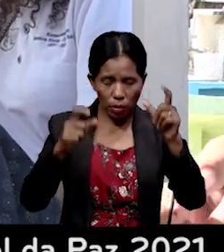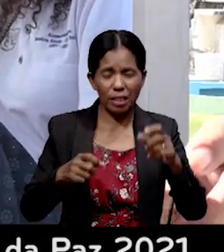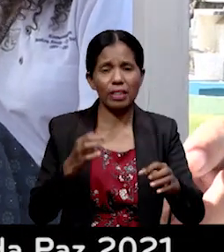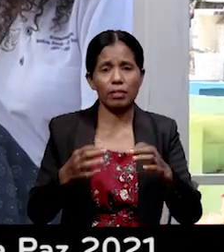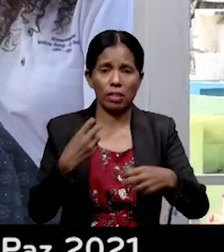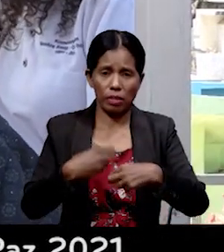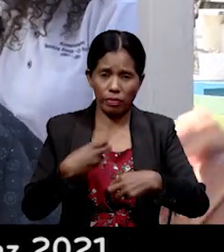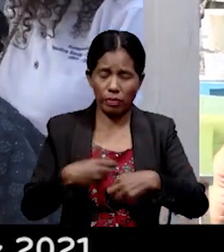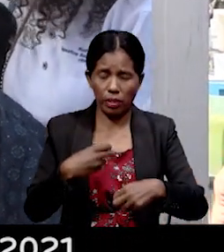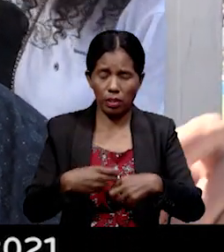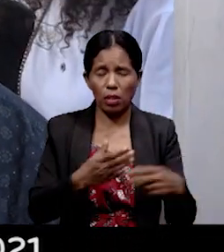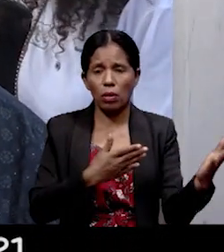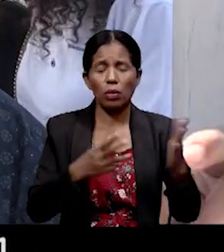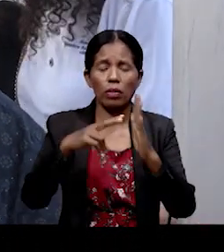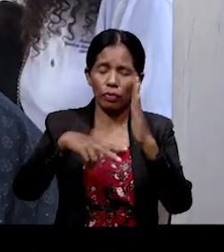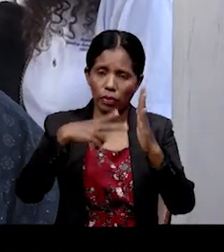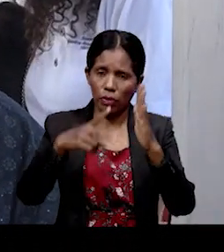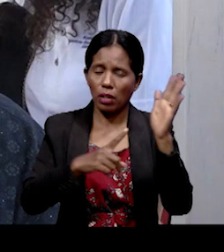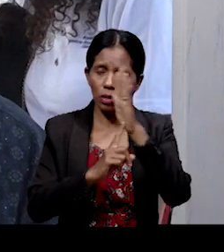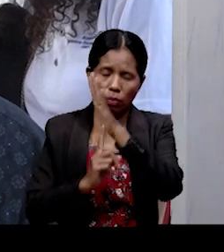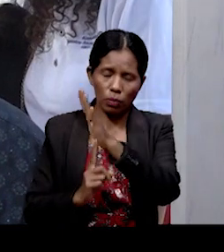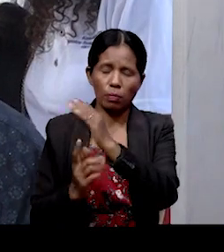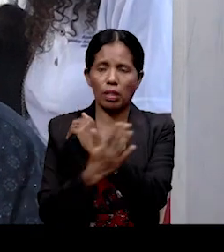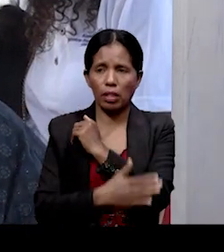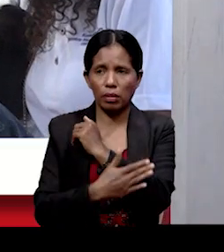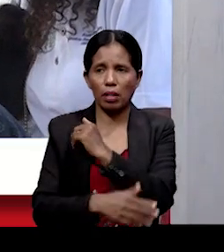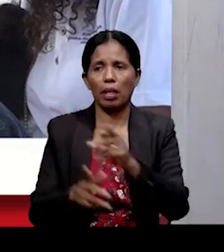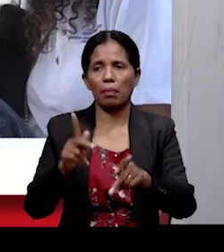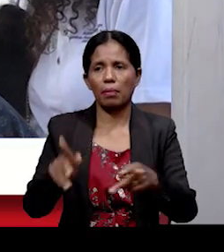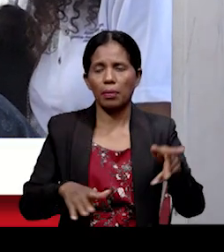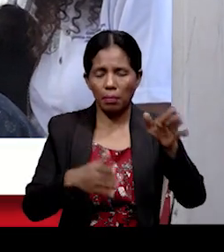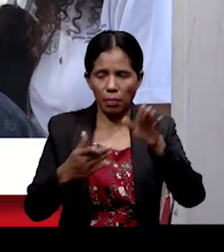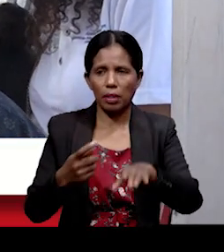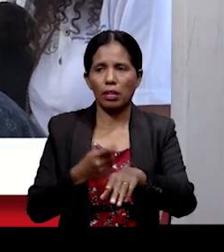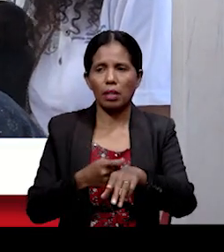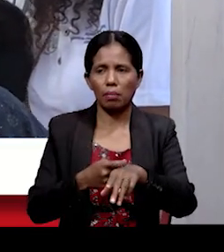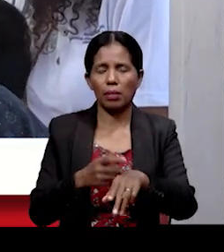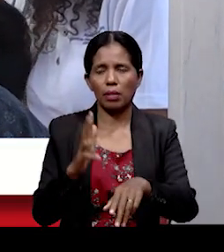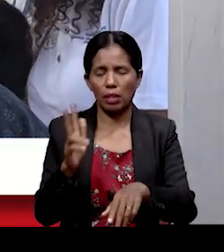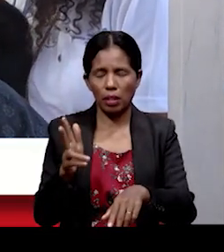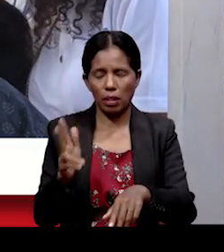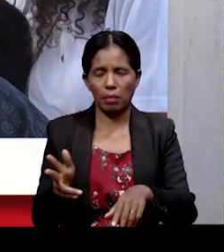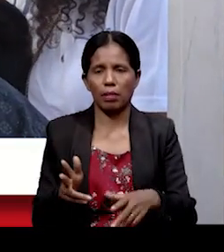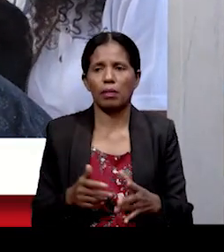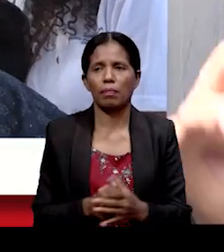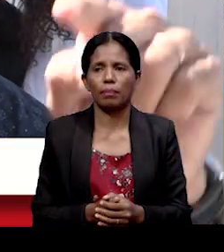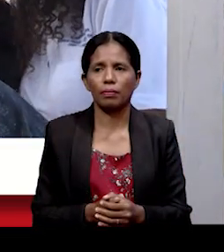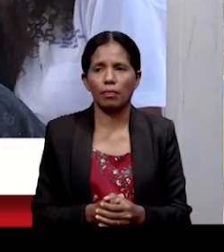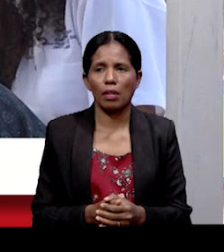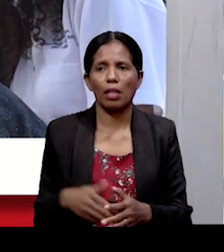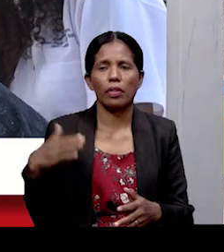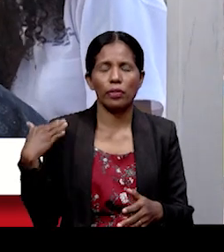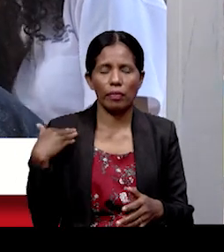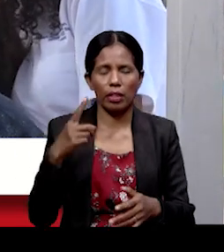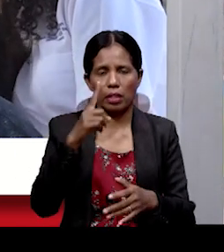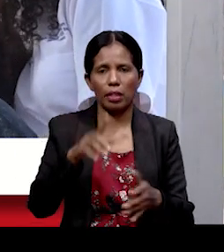lori filme sene baliro hal mudança sira e manemos mate momento no mesmo hal 30 anos momento no mesmo jovem da mate